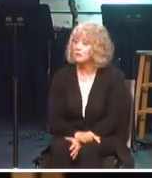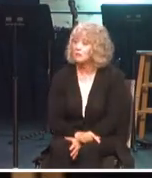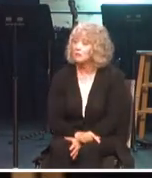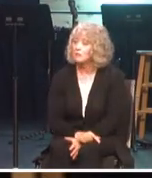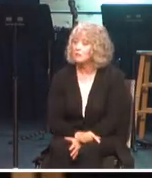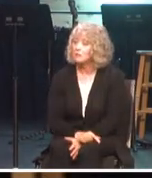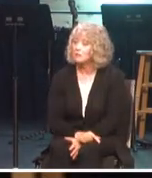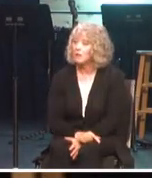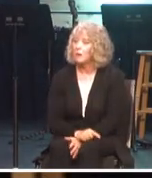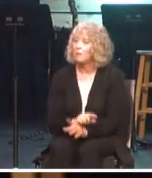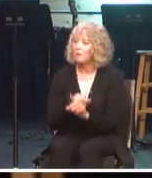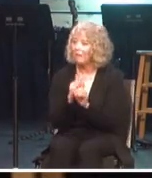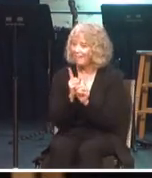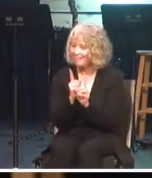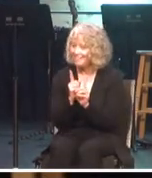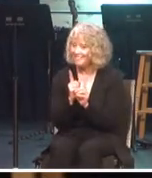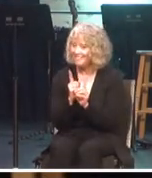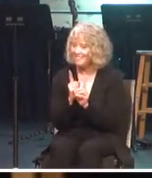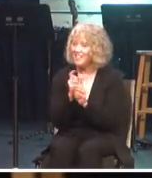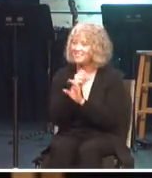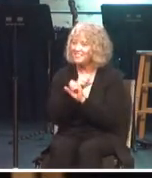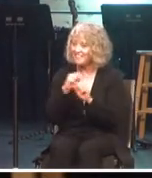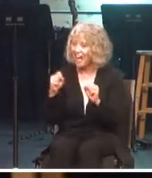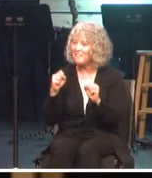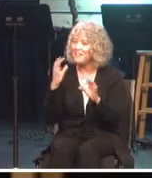And this is where saving faith begins.